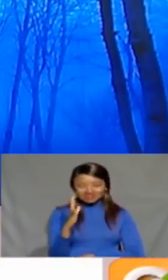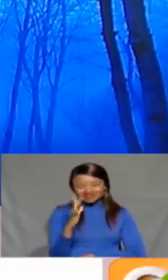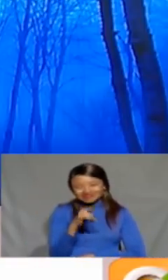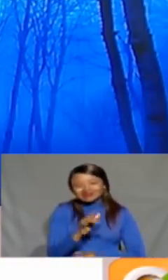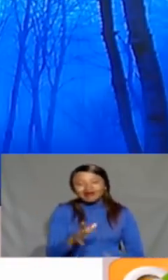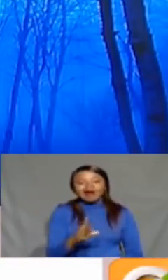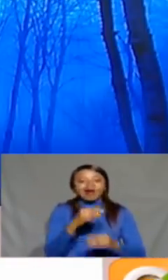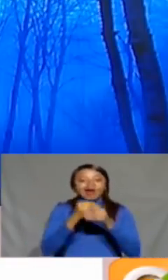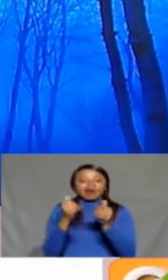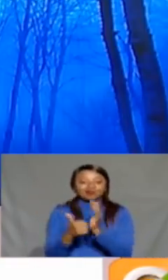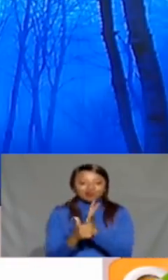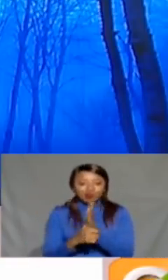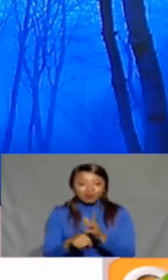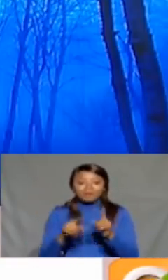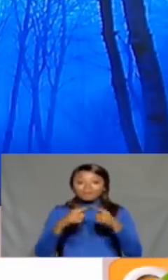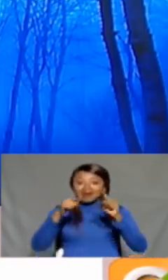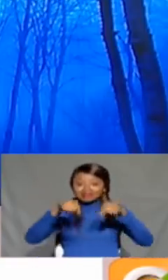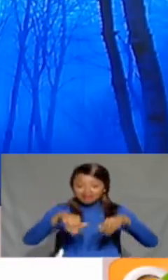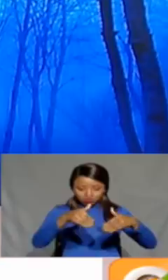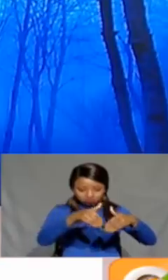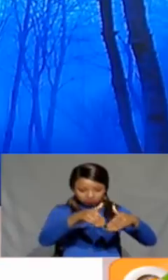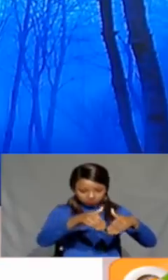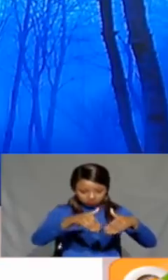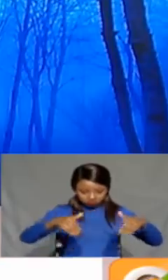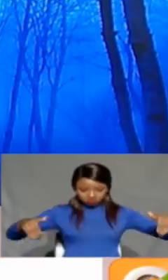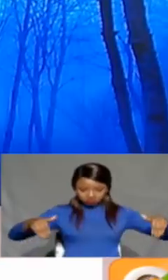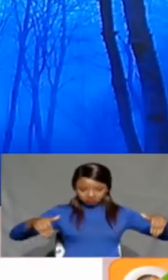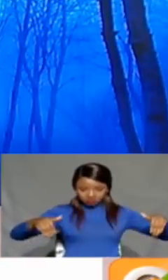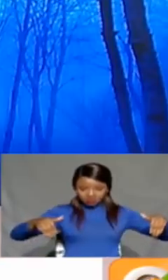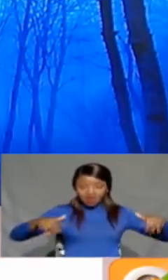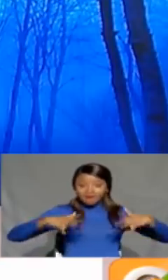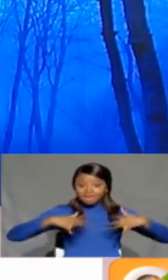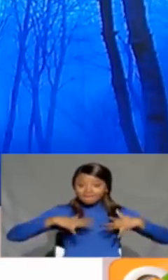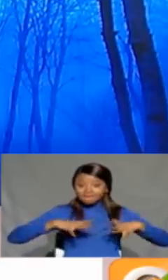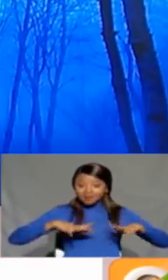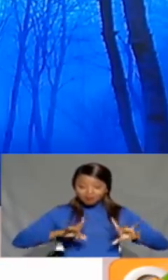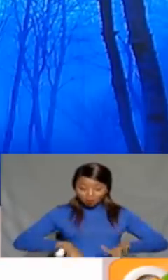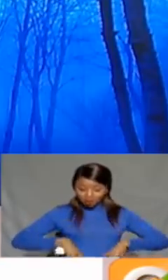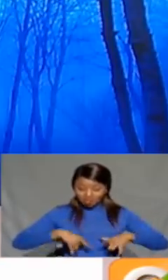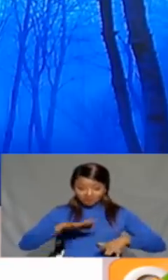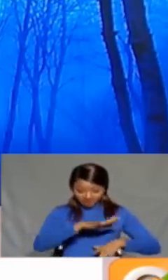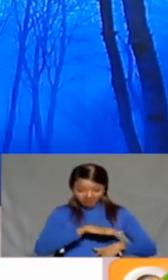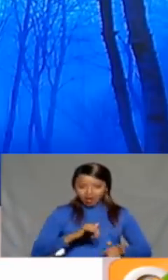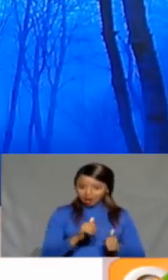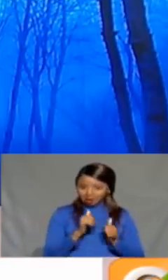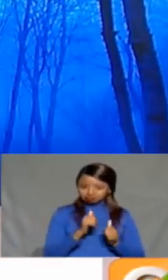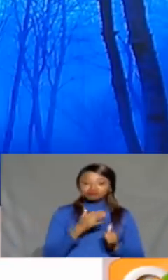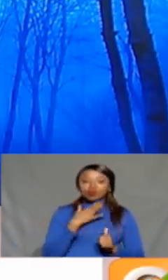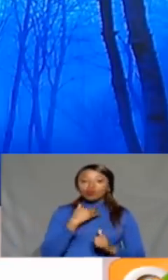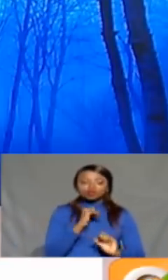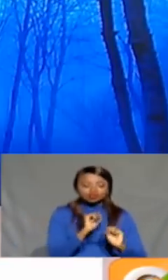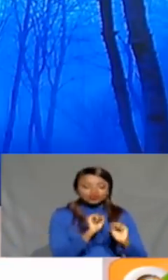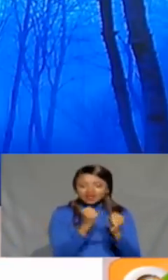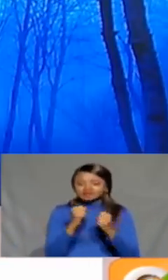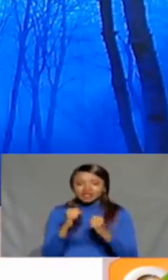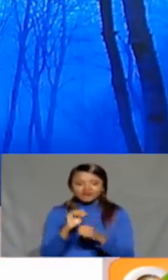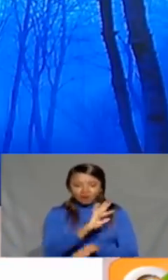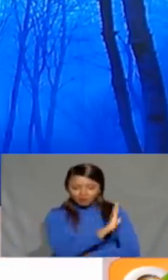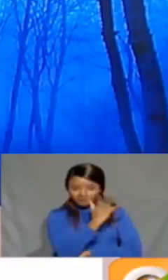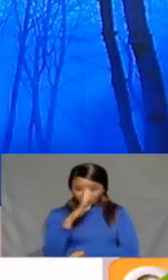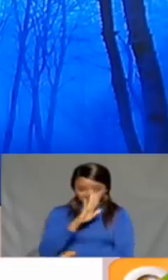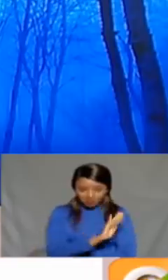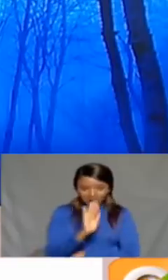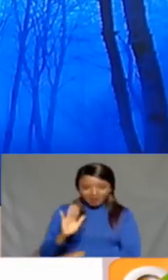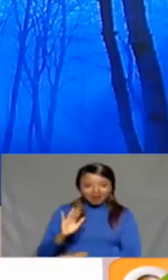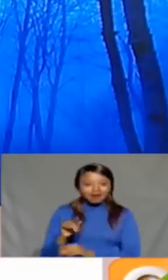line has been drawn once again between the communities living there on the proposed way of conserving critical parts of the Mao forest,